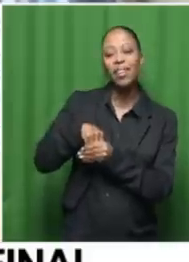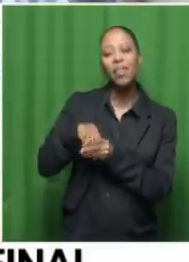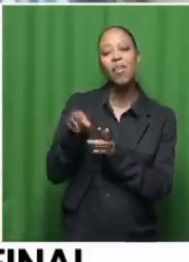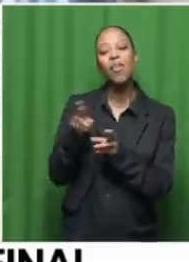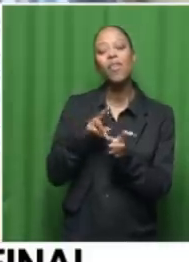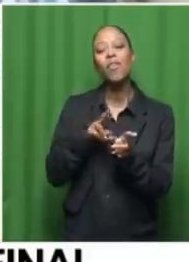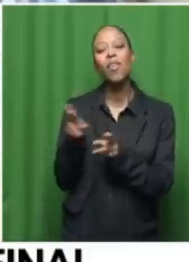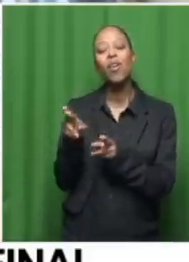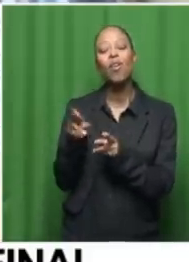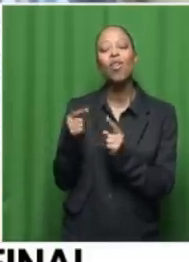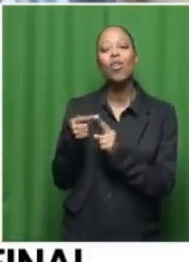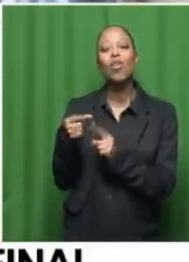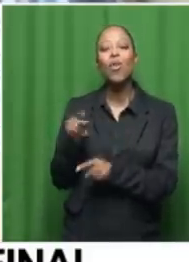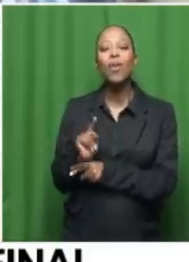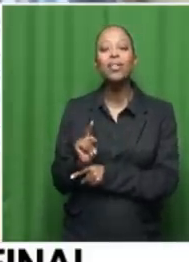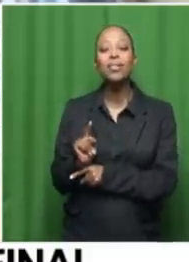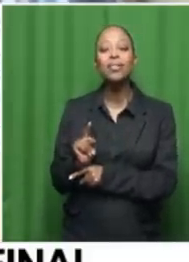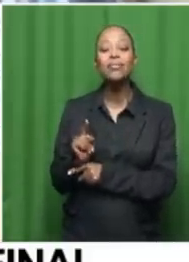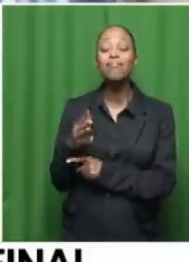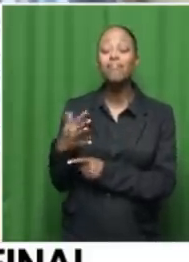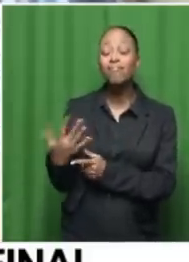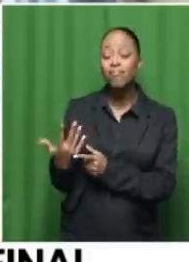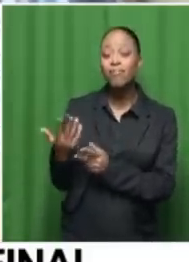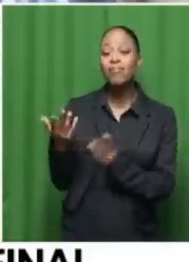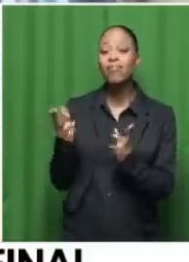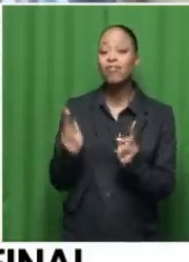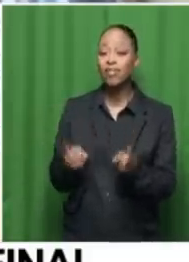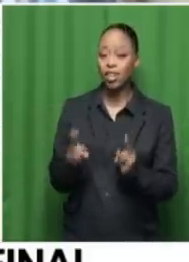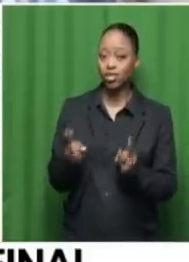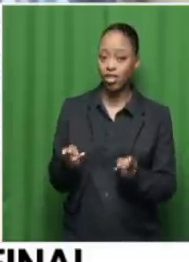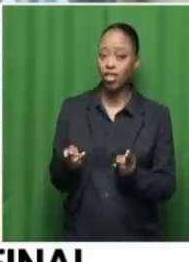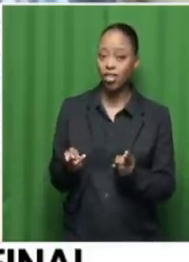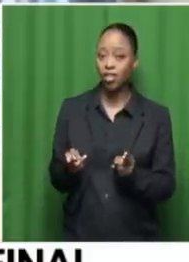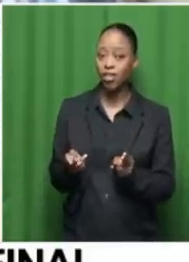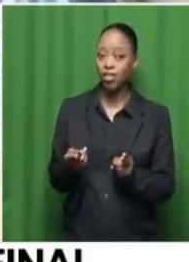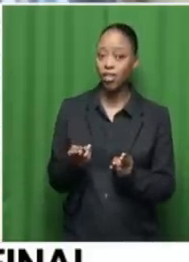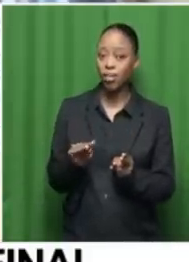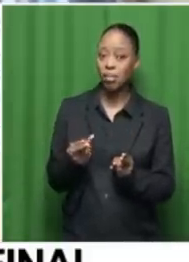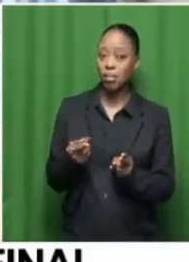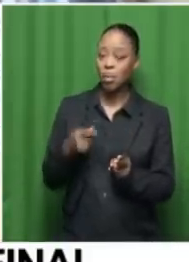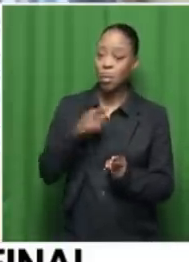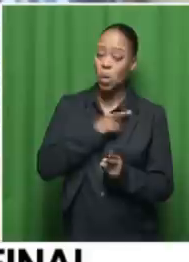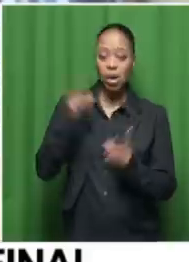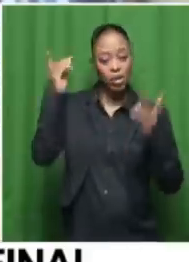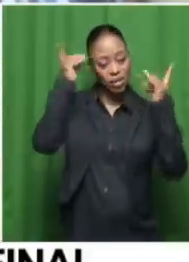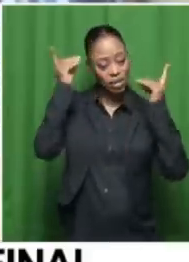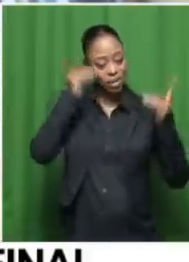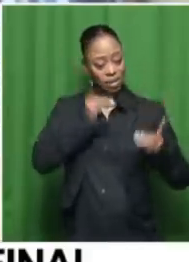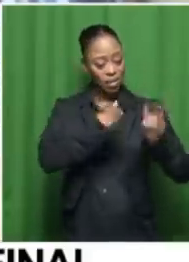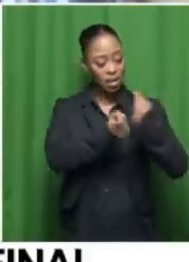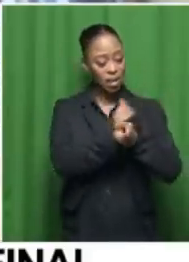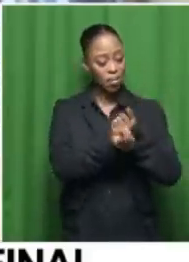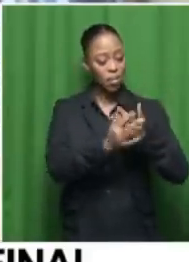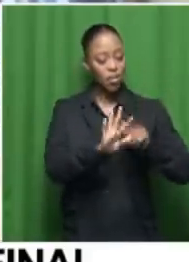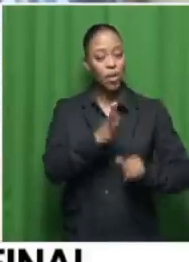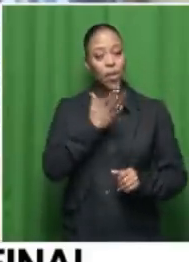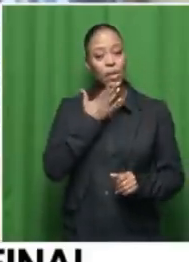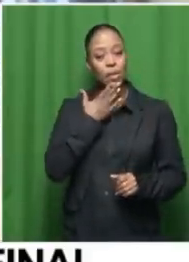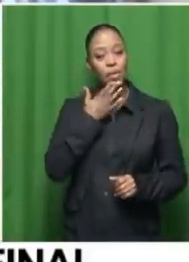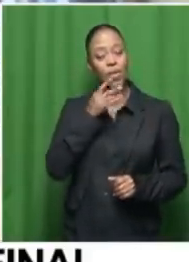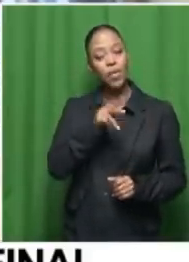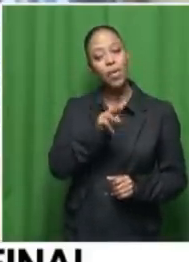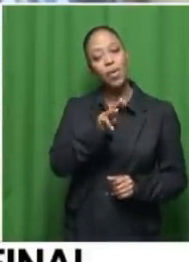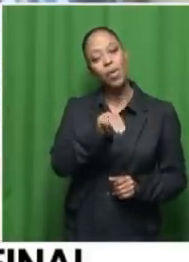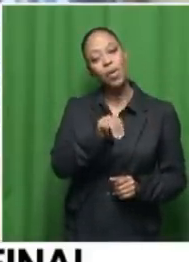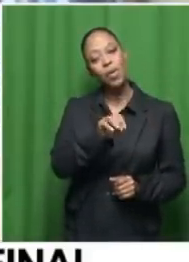reference to the binding nature of the decision made by Judges